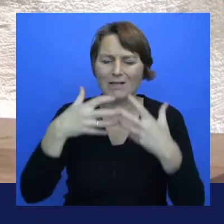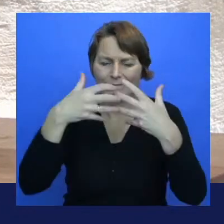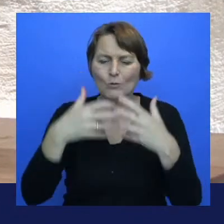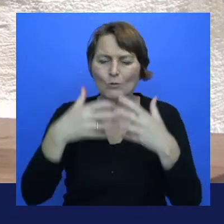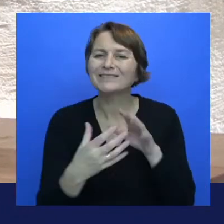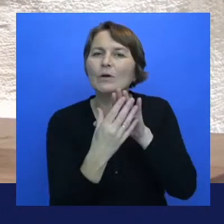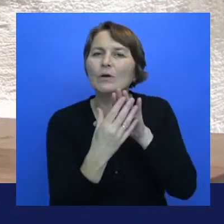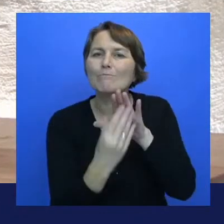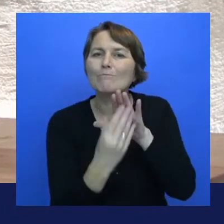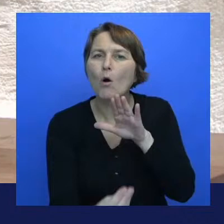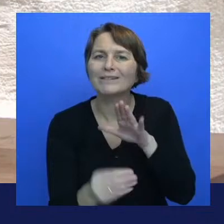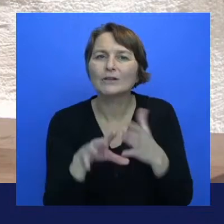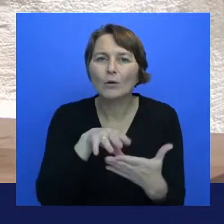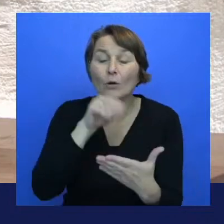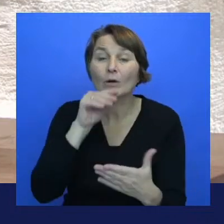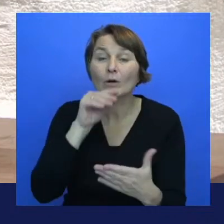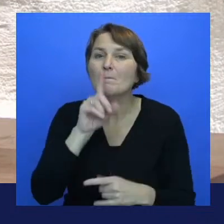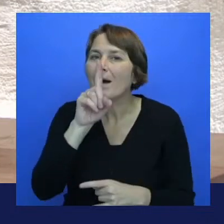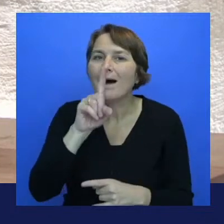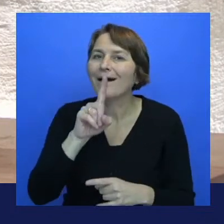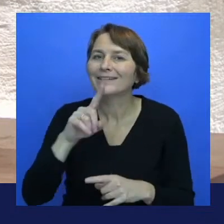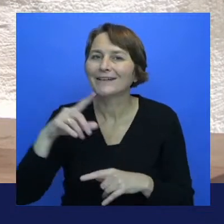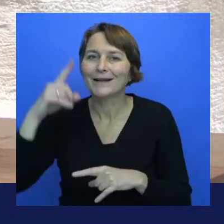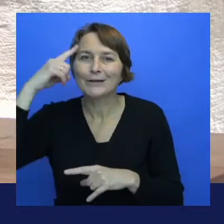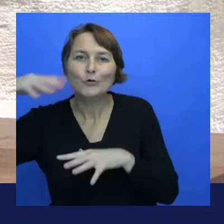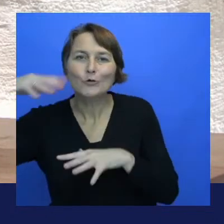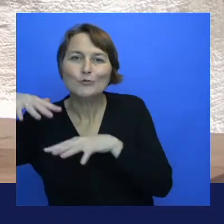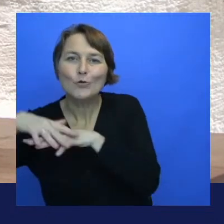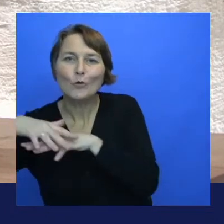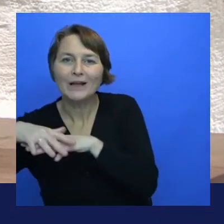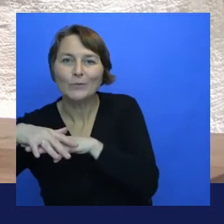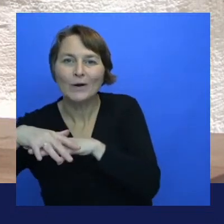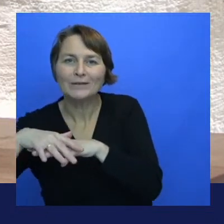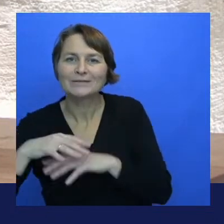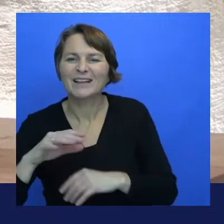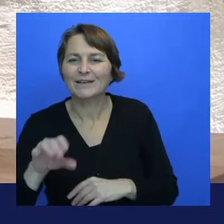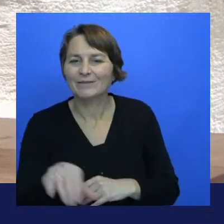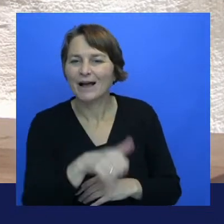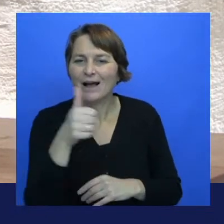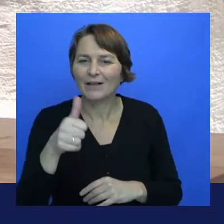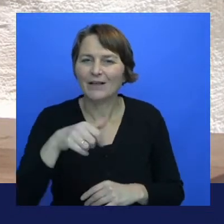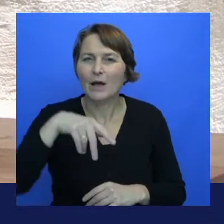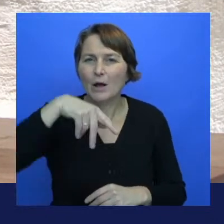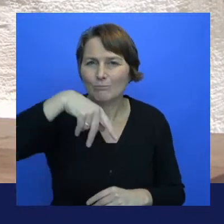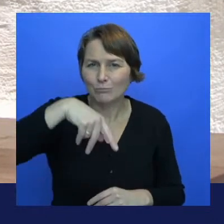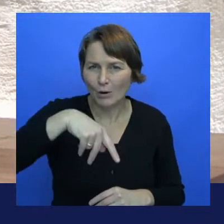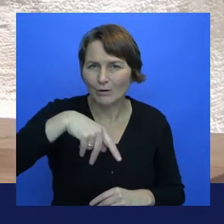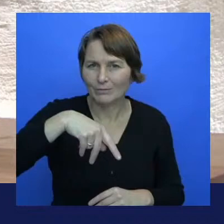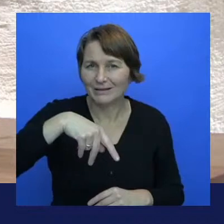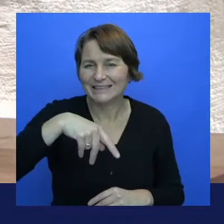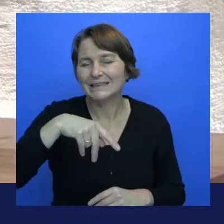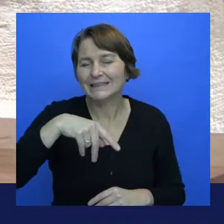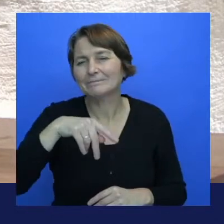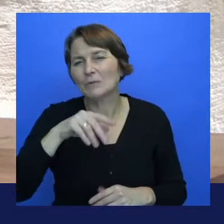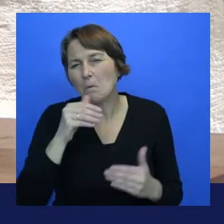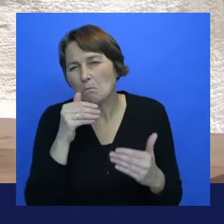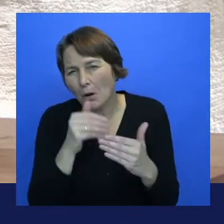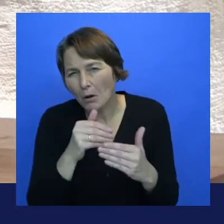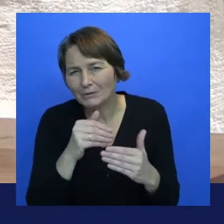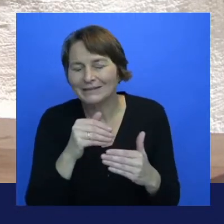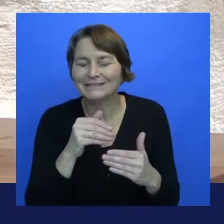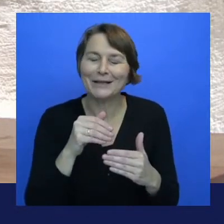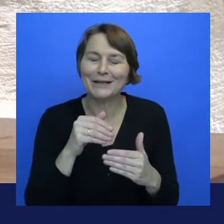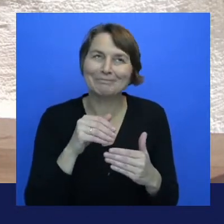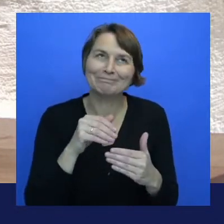the neural networks. Like there's something called PAC learning, which stands for probably approximately correct, where you can tell